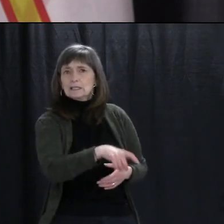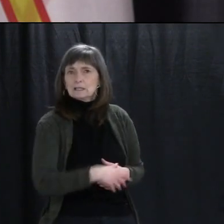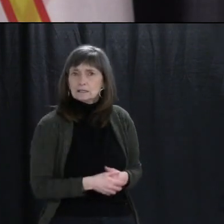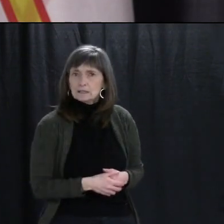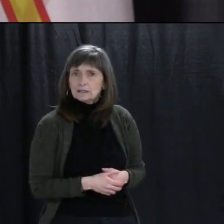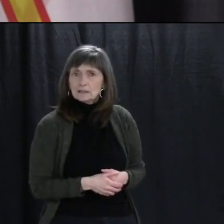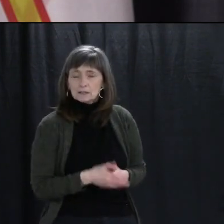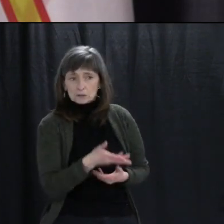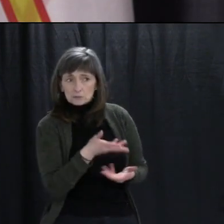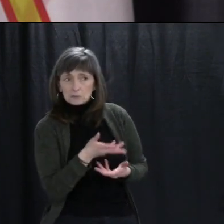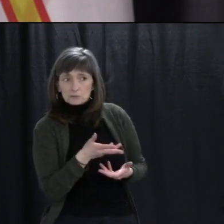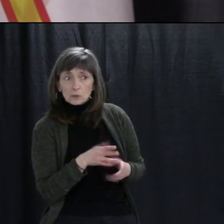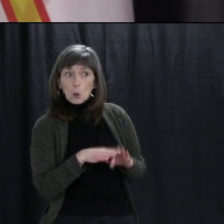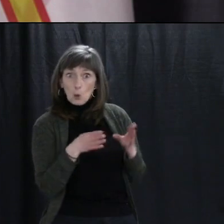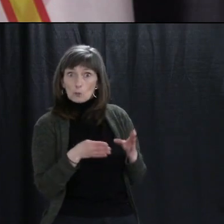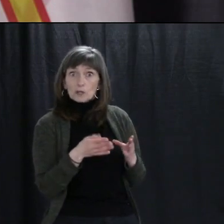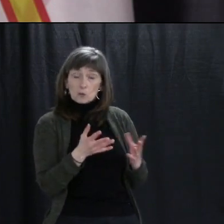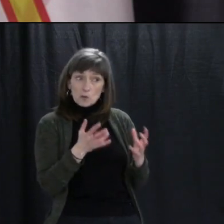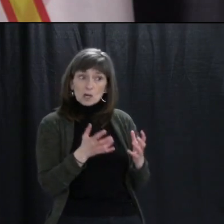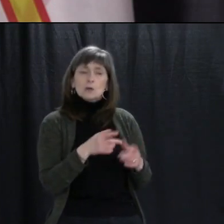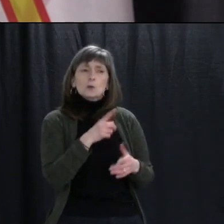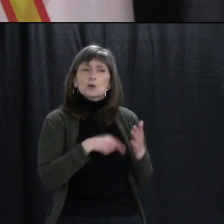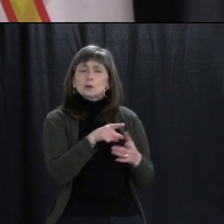let's support our essential workers.